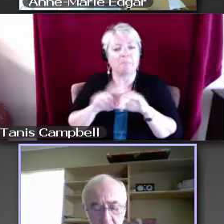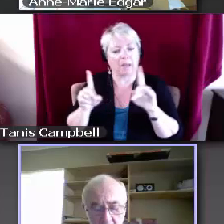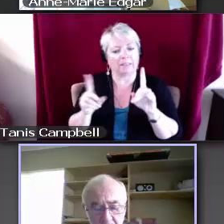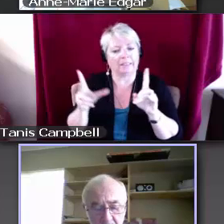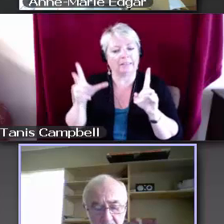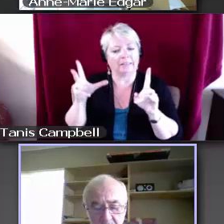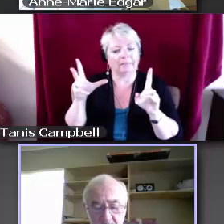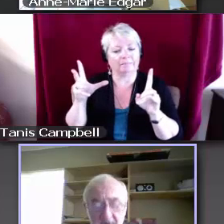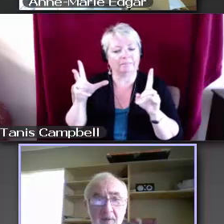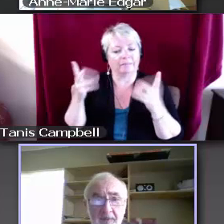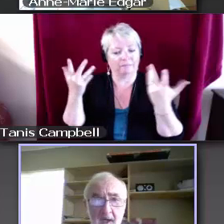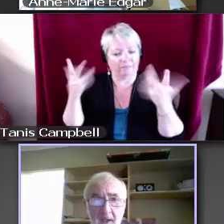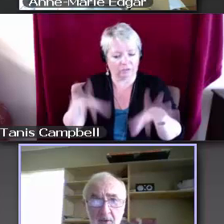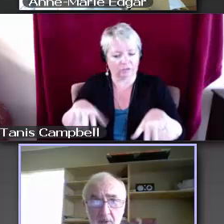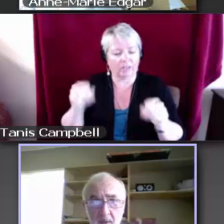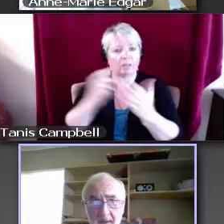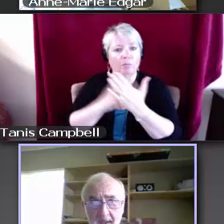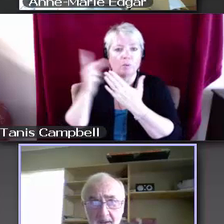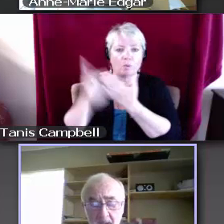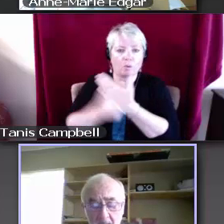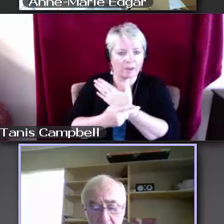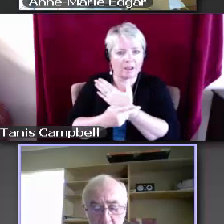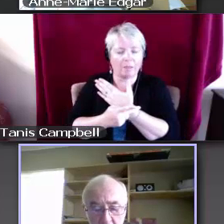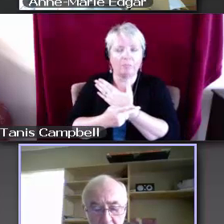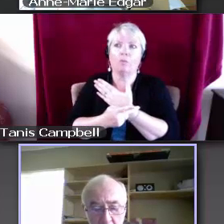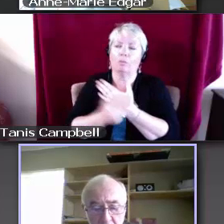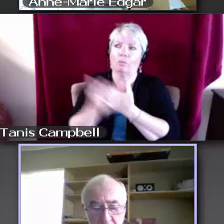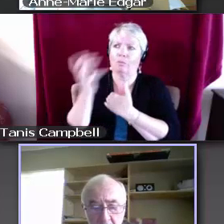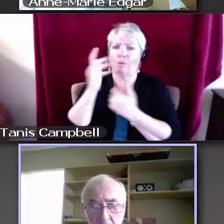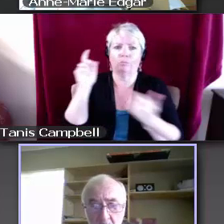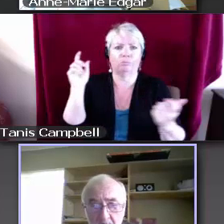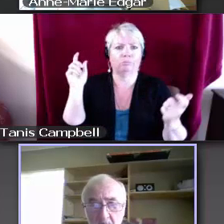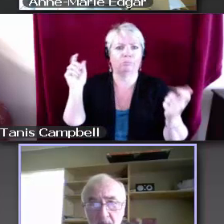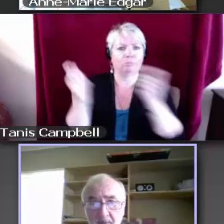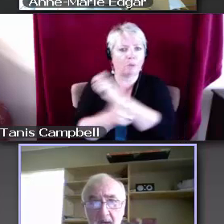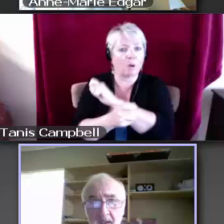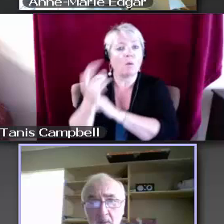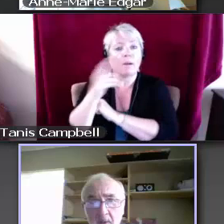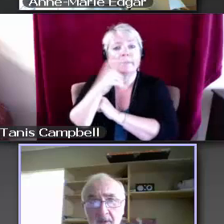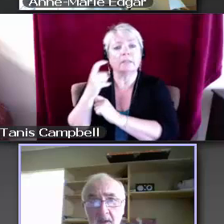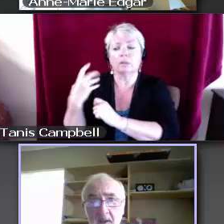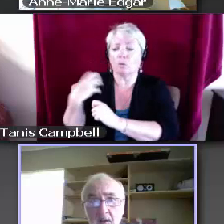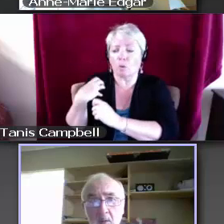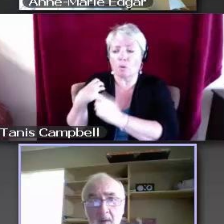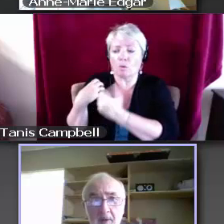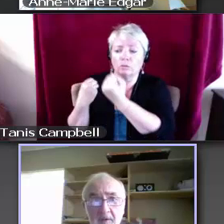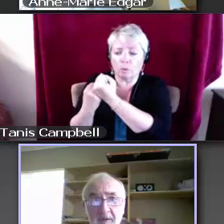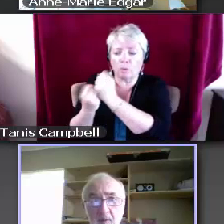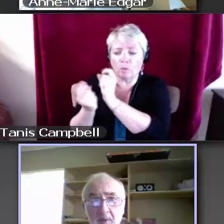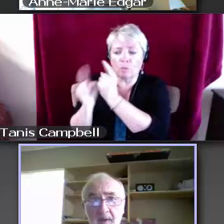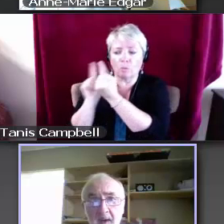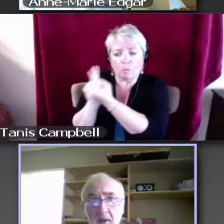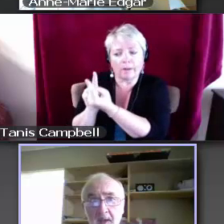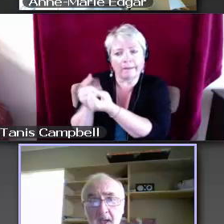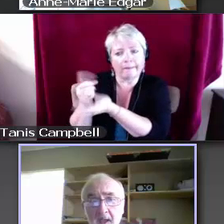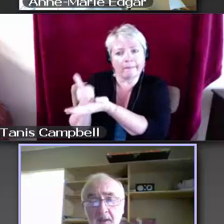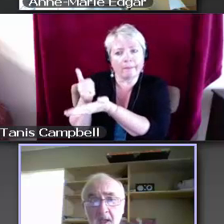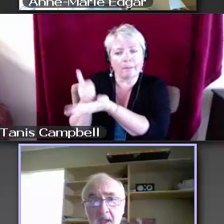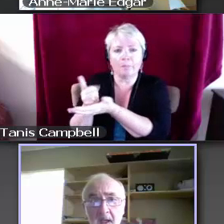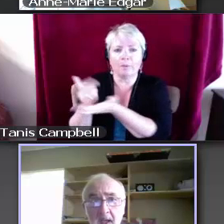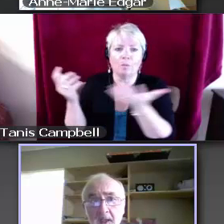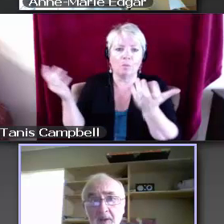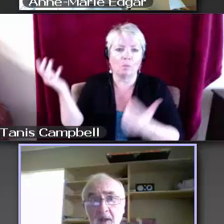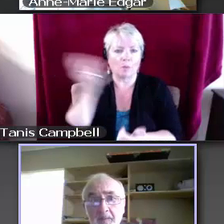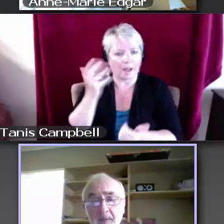be terrified in doing that. But with the coaching that we've been providing, with the webinars that we've had on